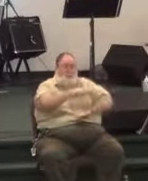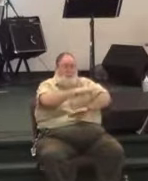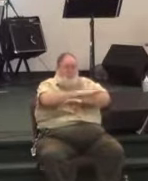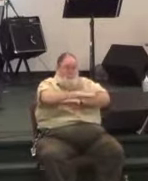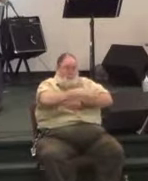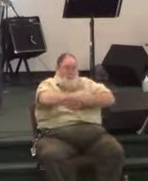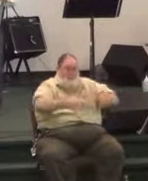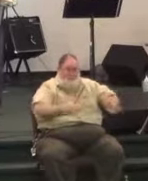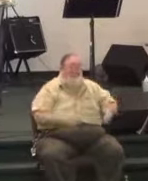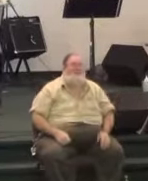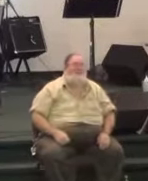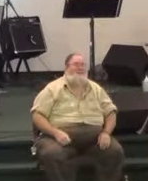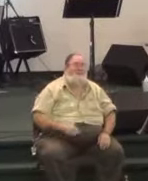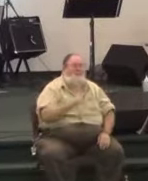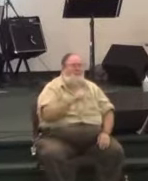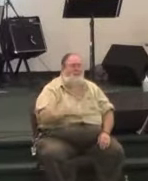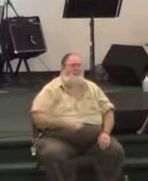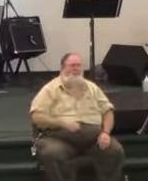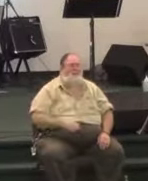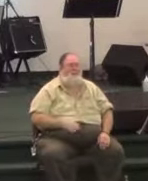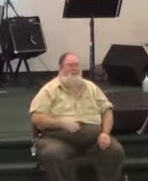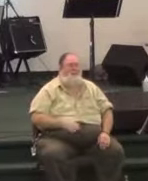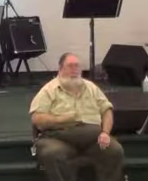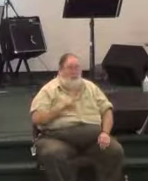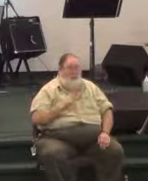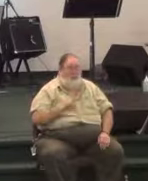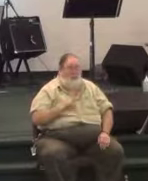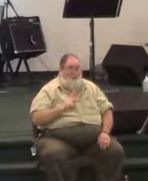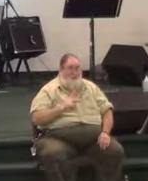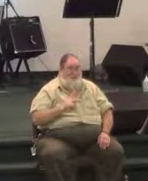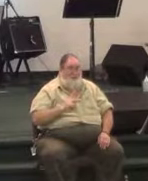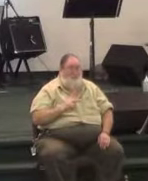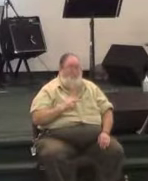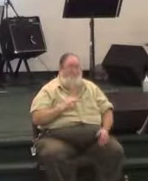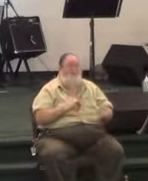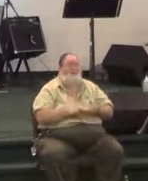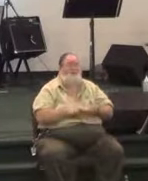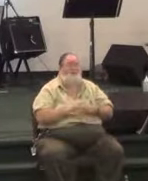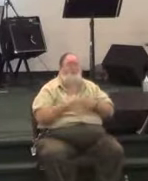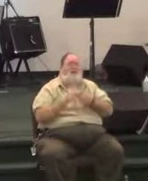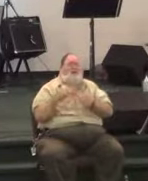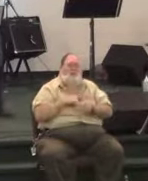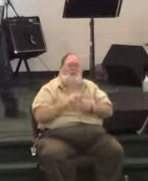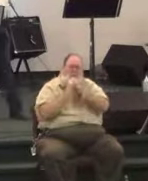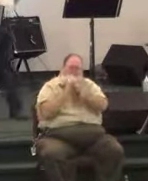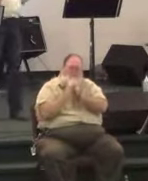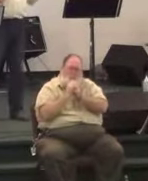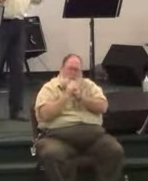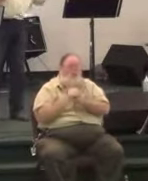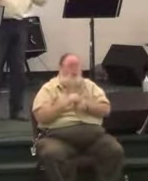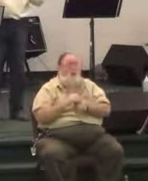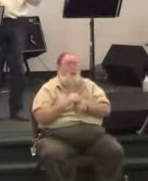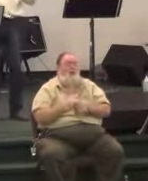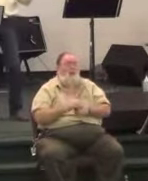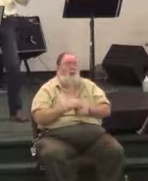That brings us to worship. Another part of worship is singing praises to our Lord and